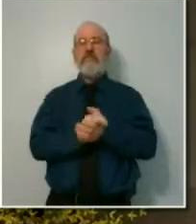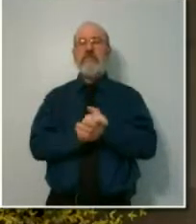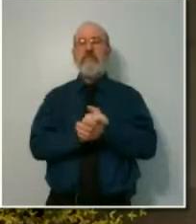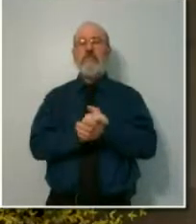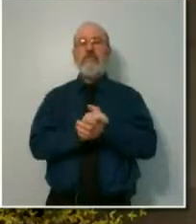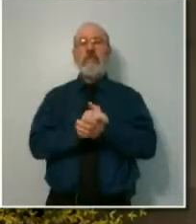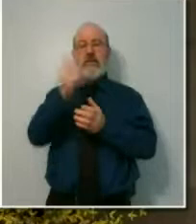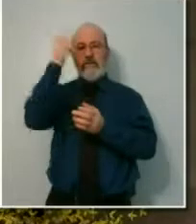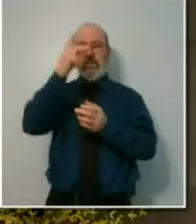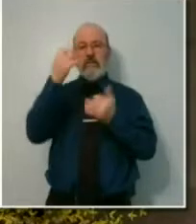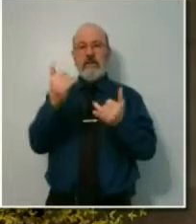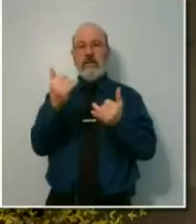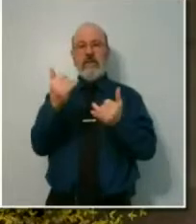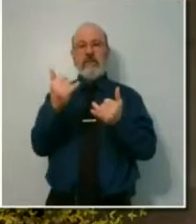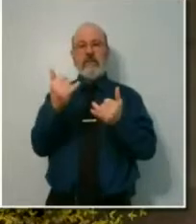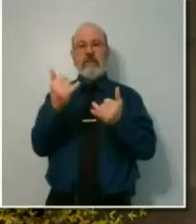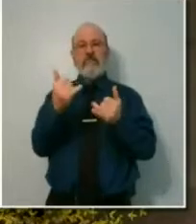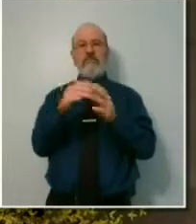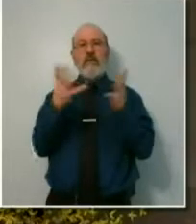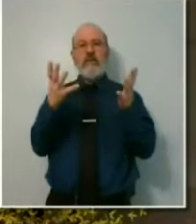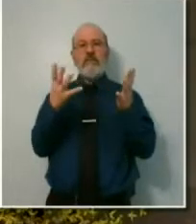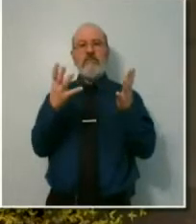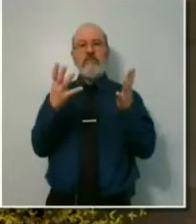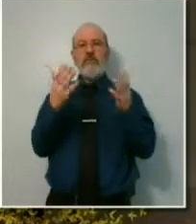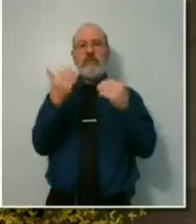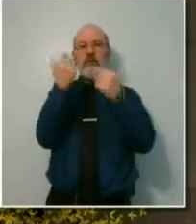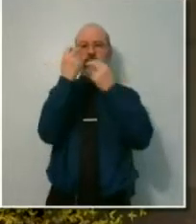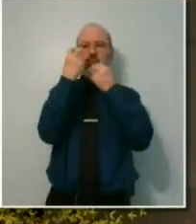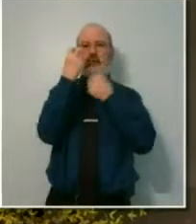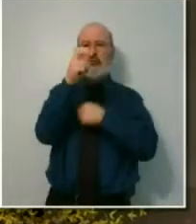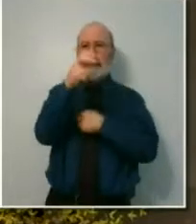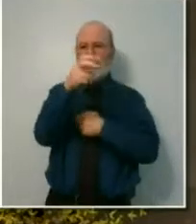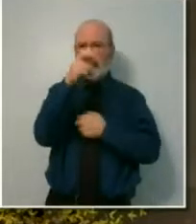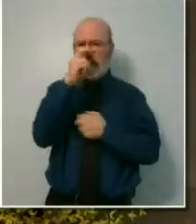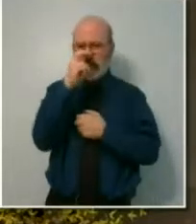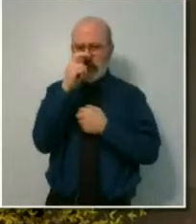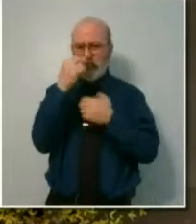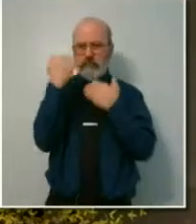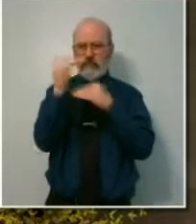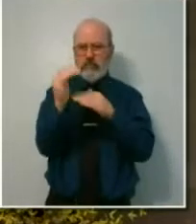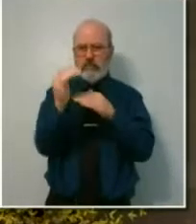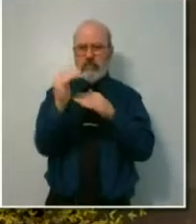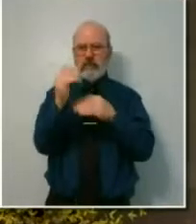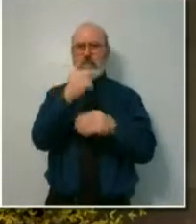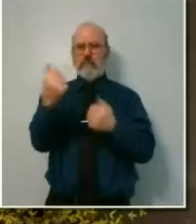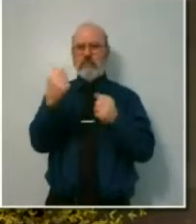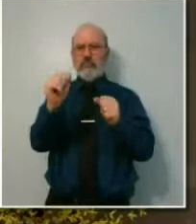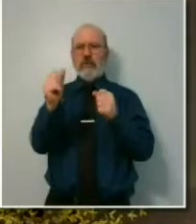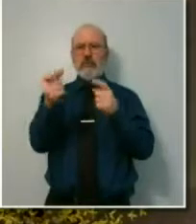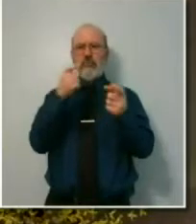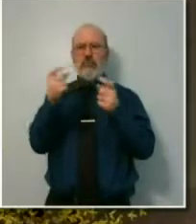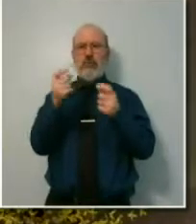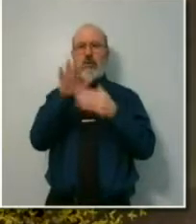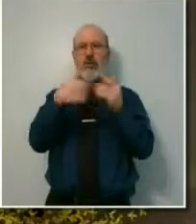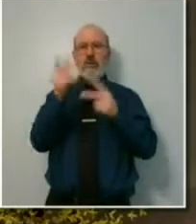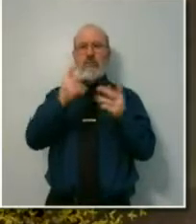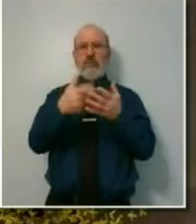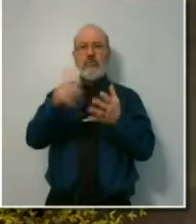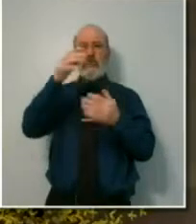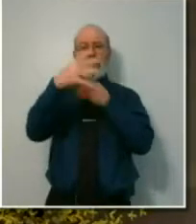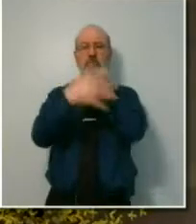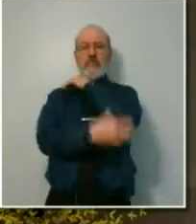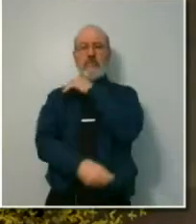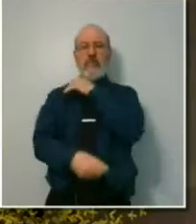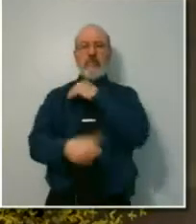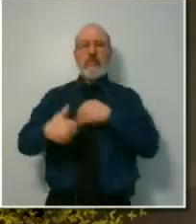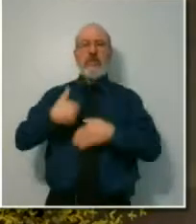currently under heavy surveillance as the government tries to control the spread. Everyone, rich and poor, young and old, is affected.